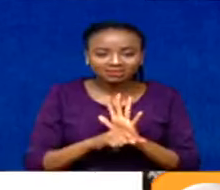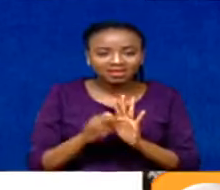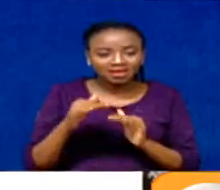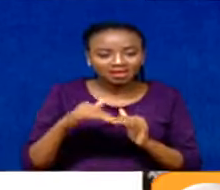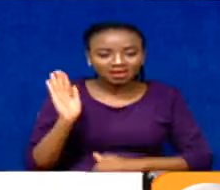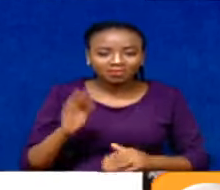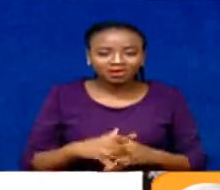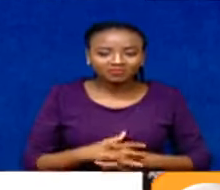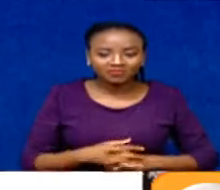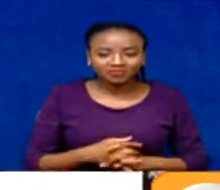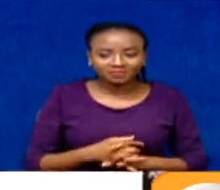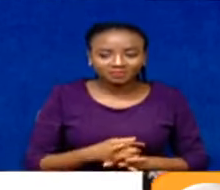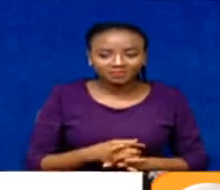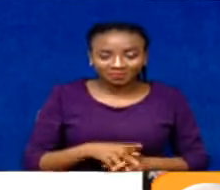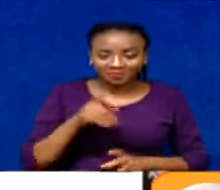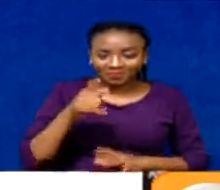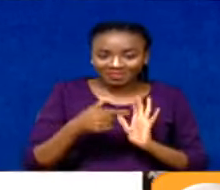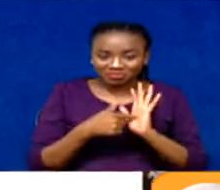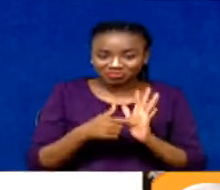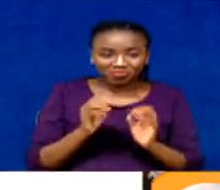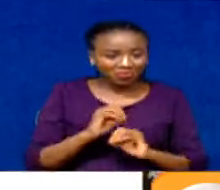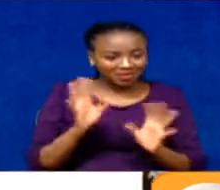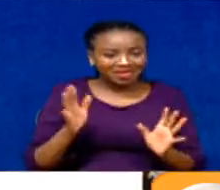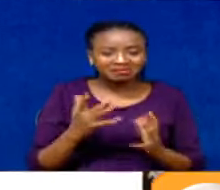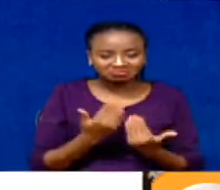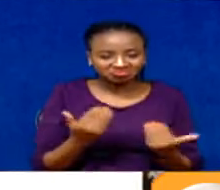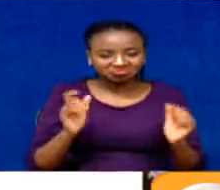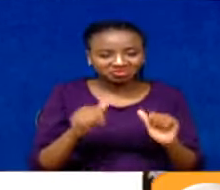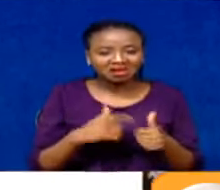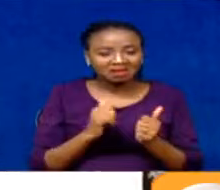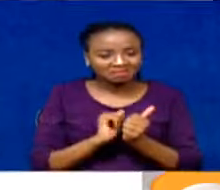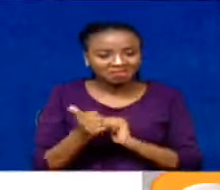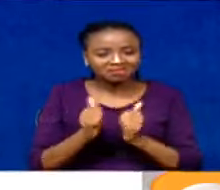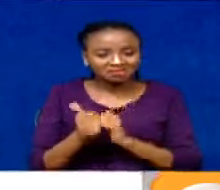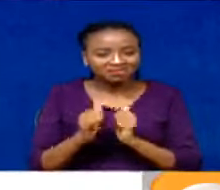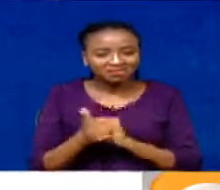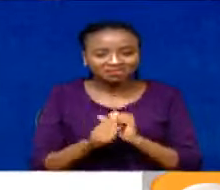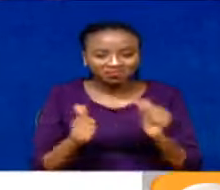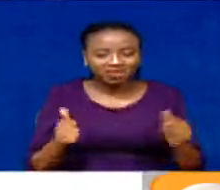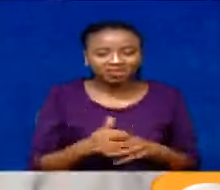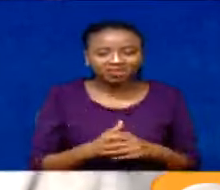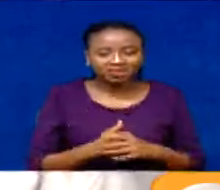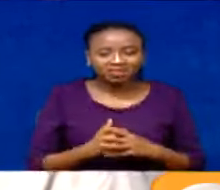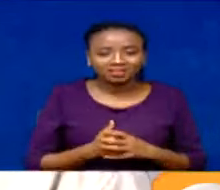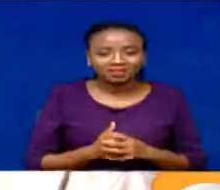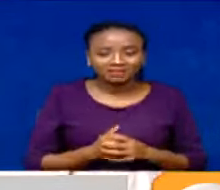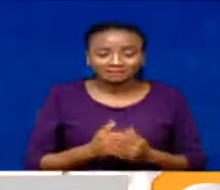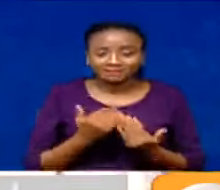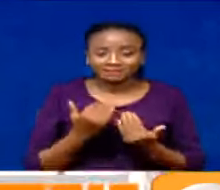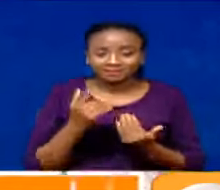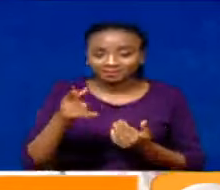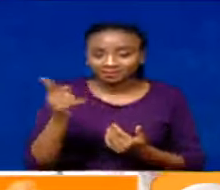above. This demonstrates that children can excel in sub-county day schools. The students in sub-county